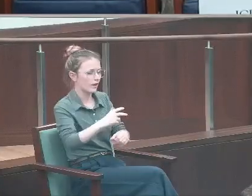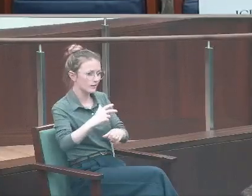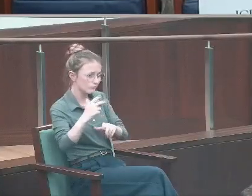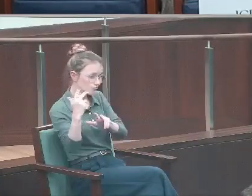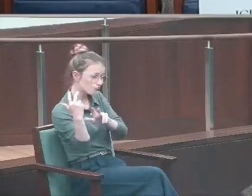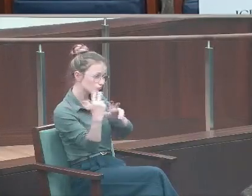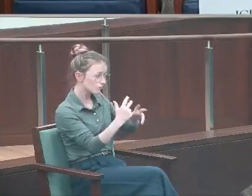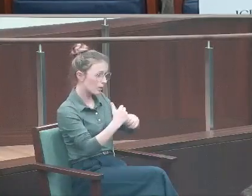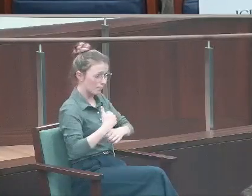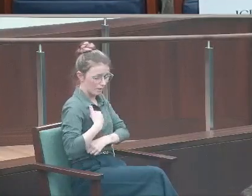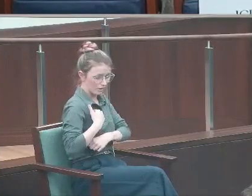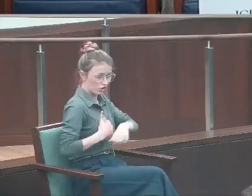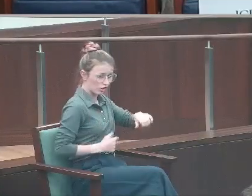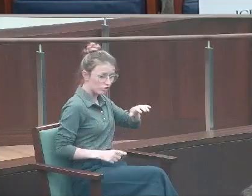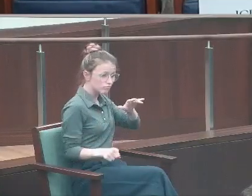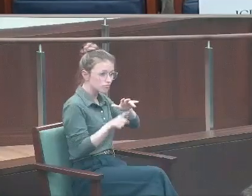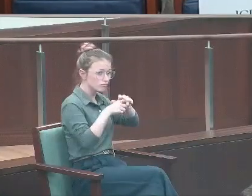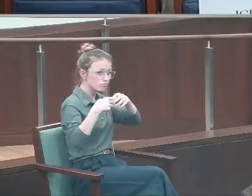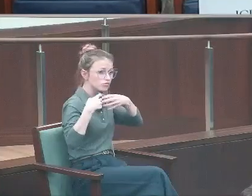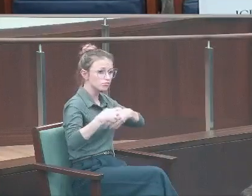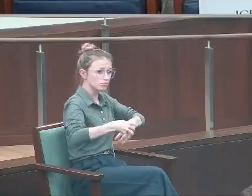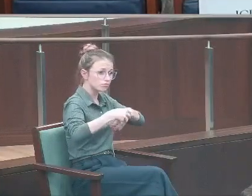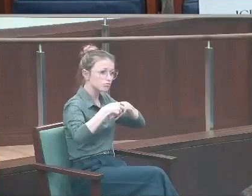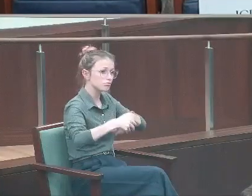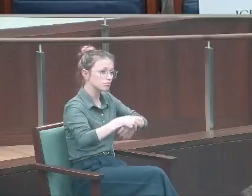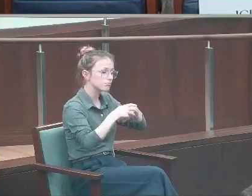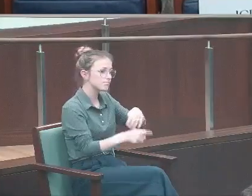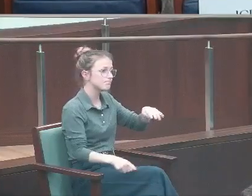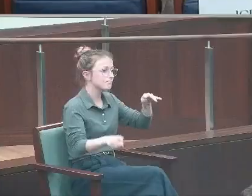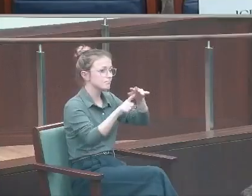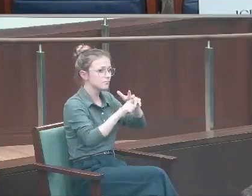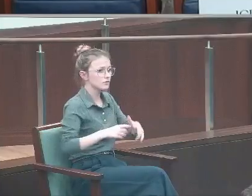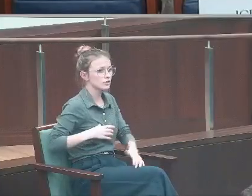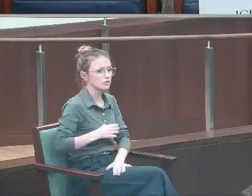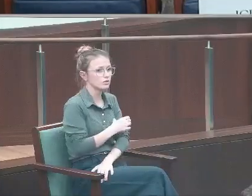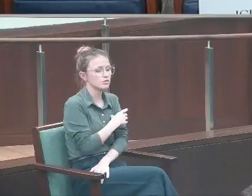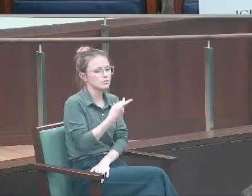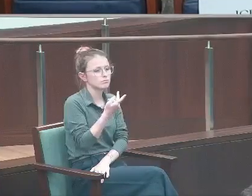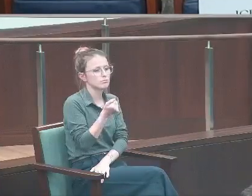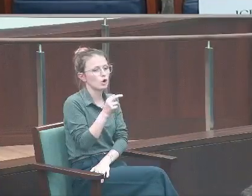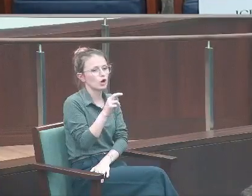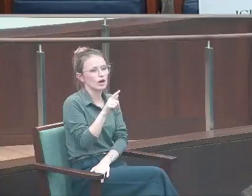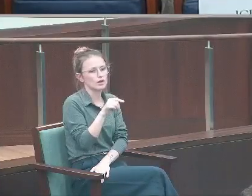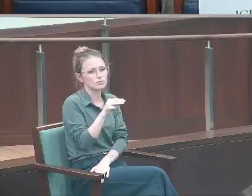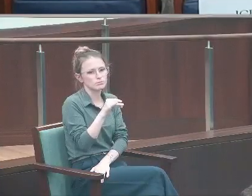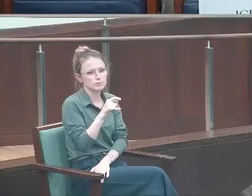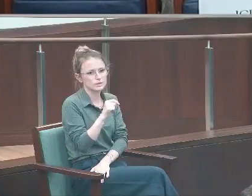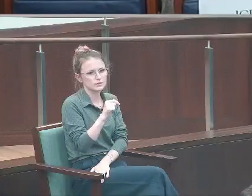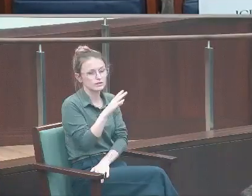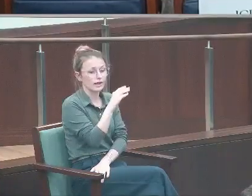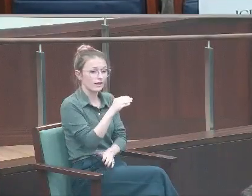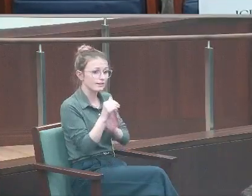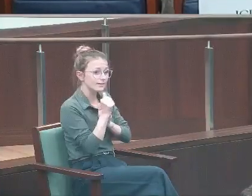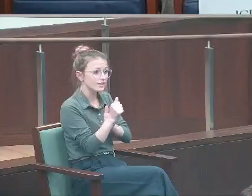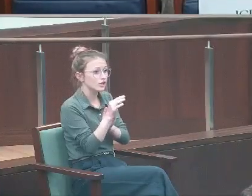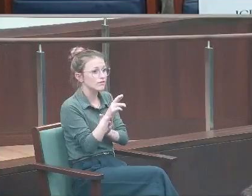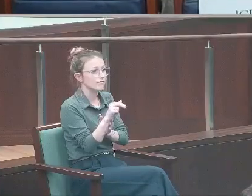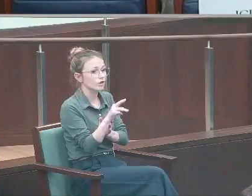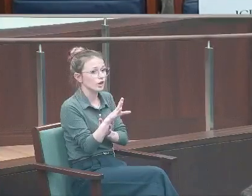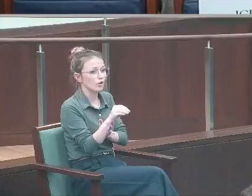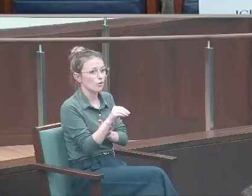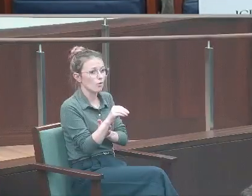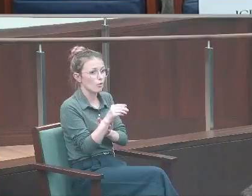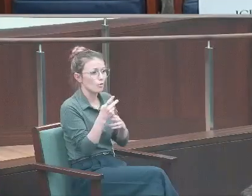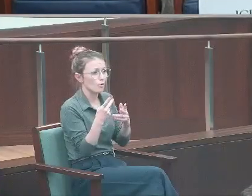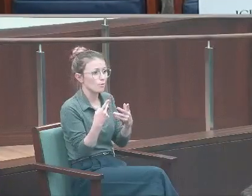and the military and marched on Parliament. And the head of the Francoist party And the king,